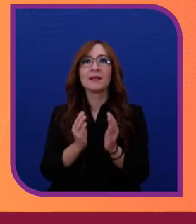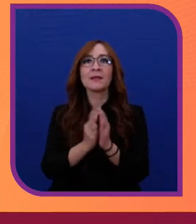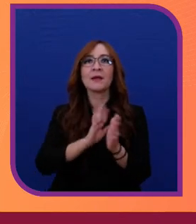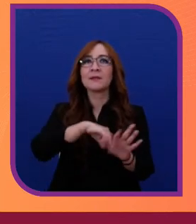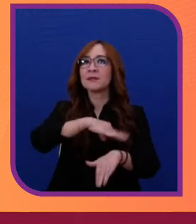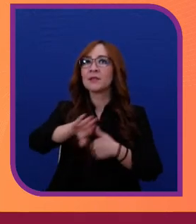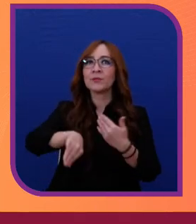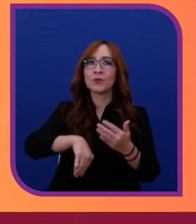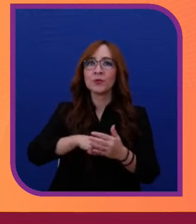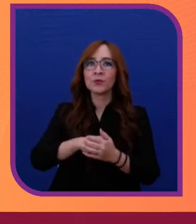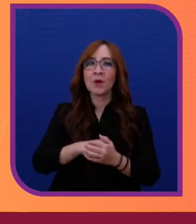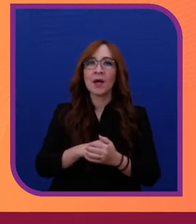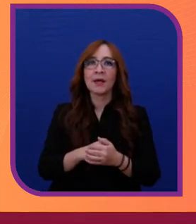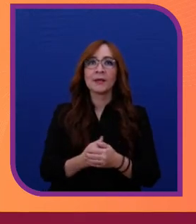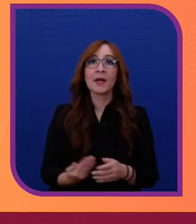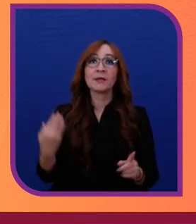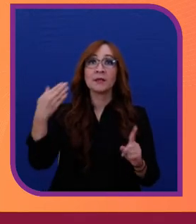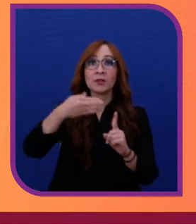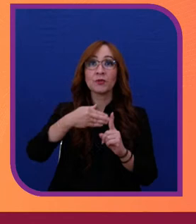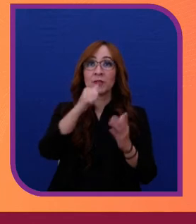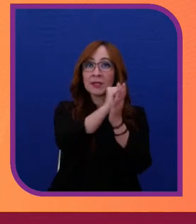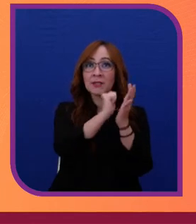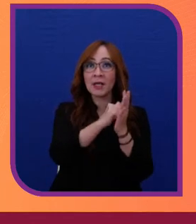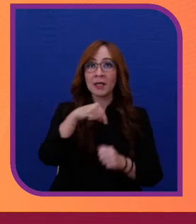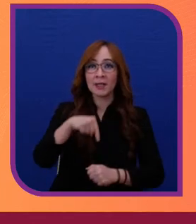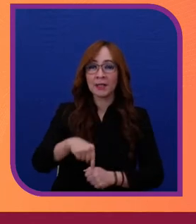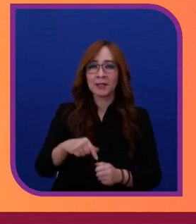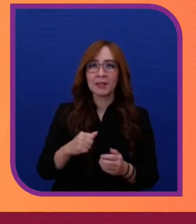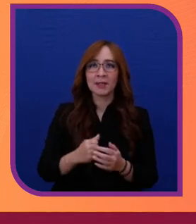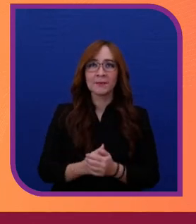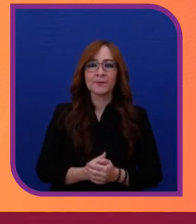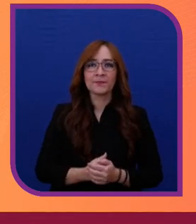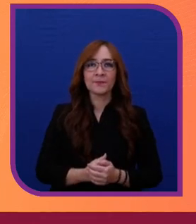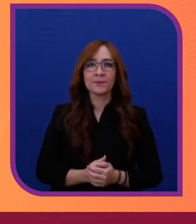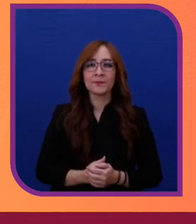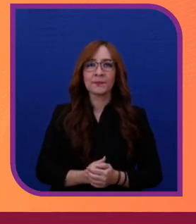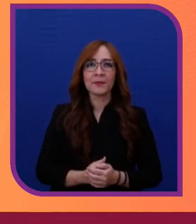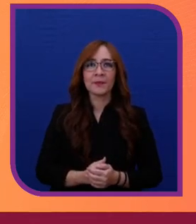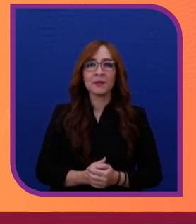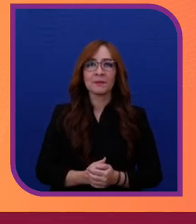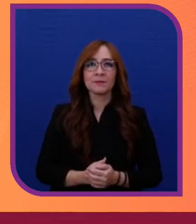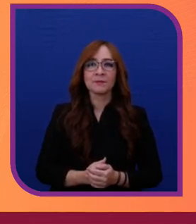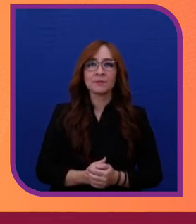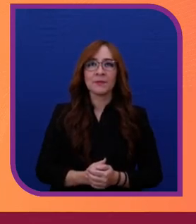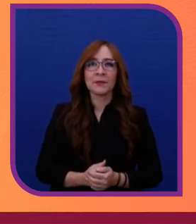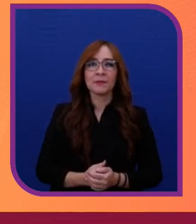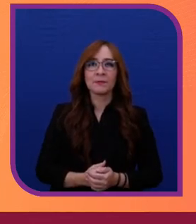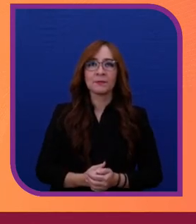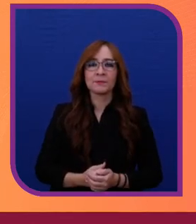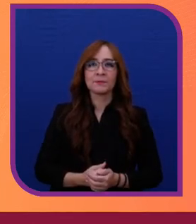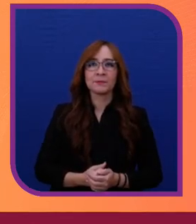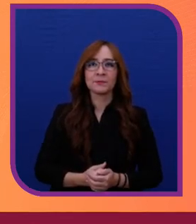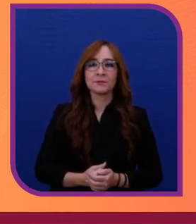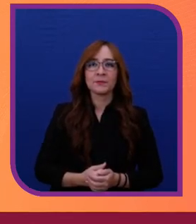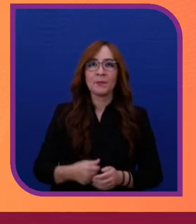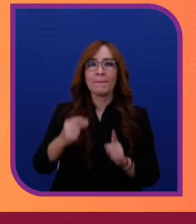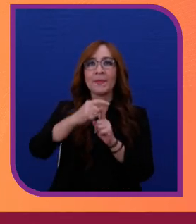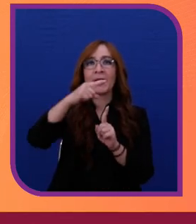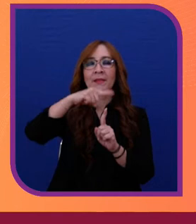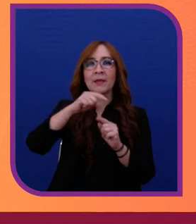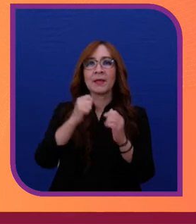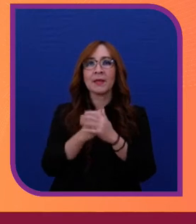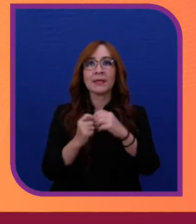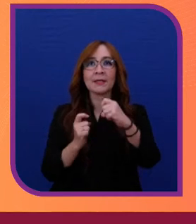Crossover outlet to introduce about PT sarana multi infrastruktur er pt.sma